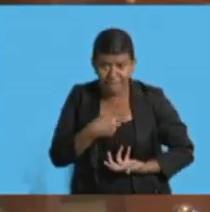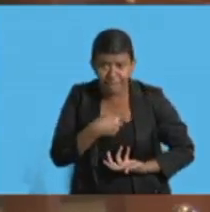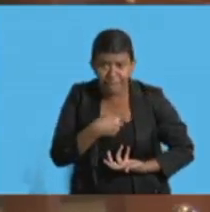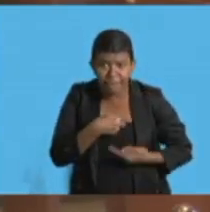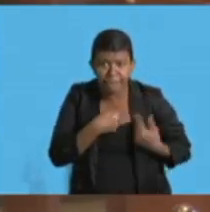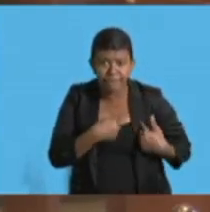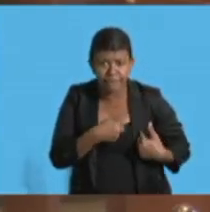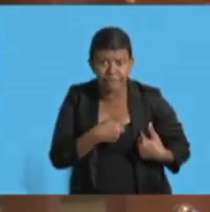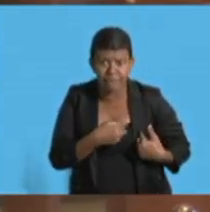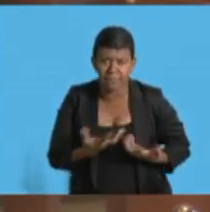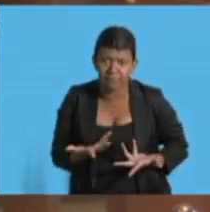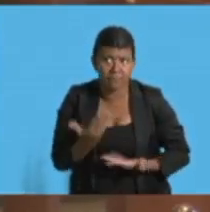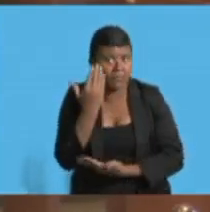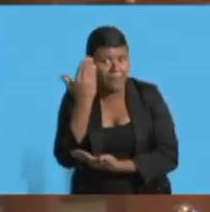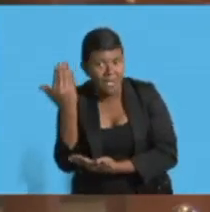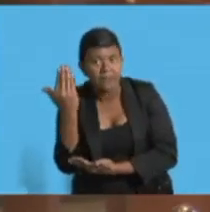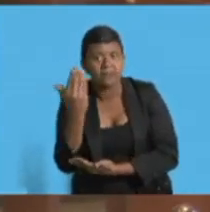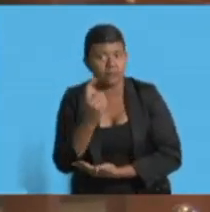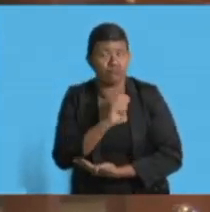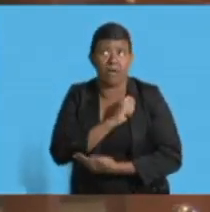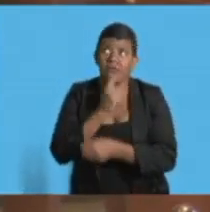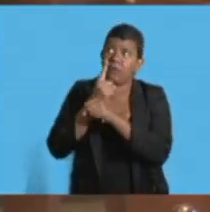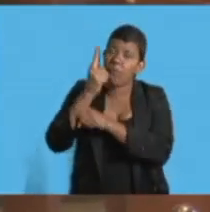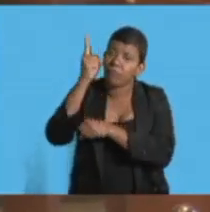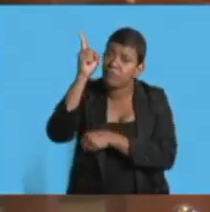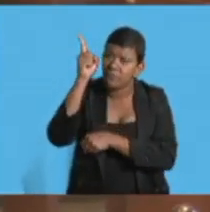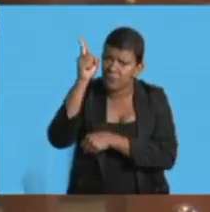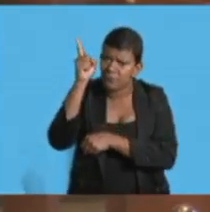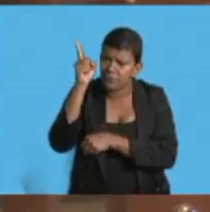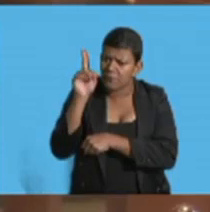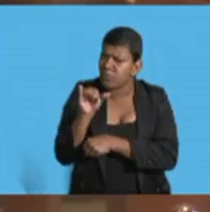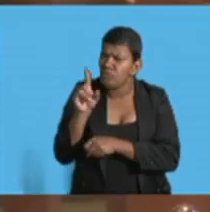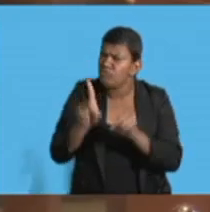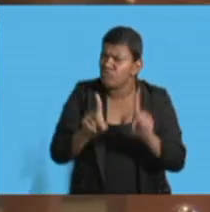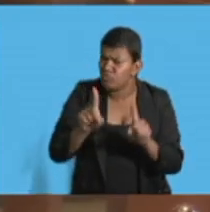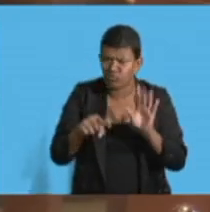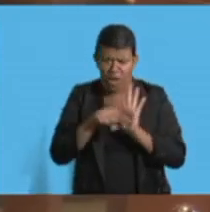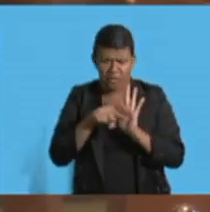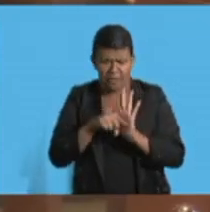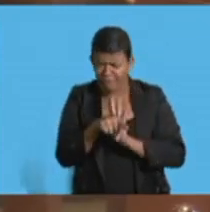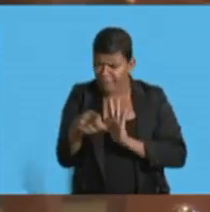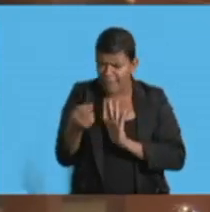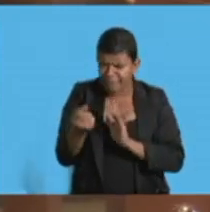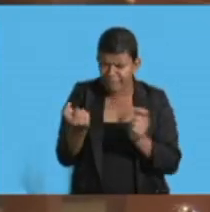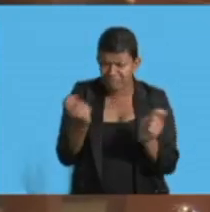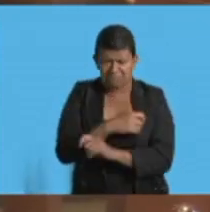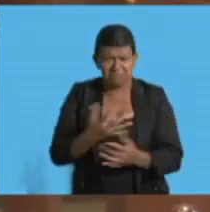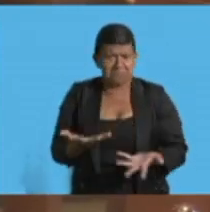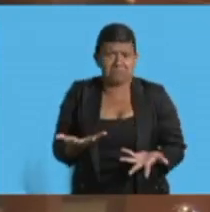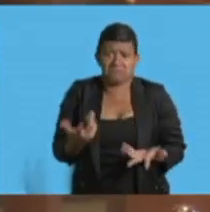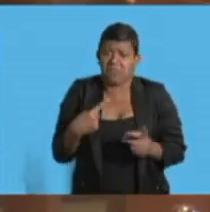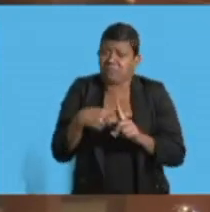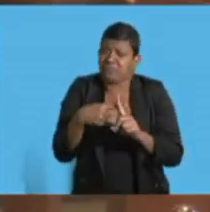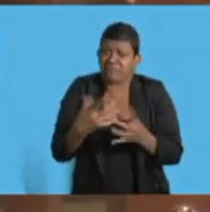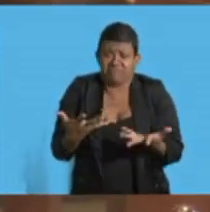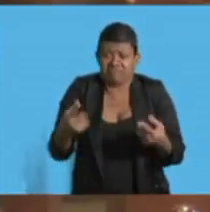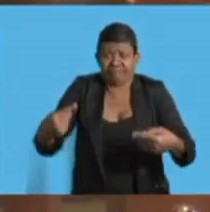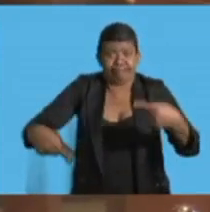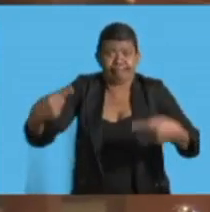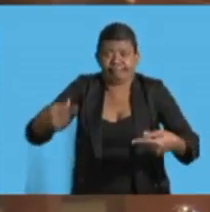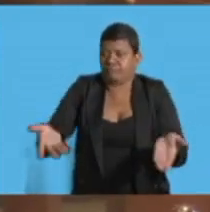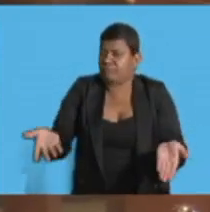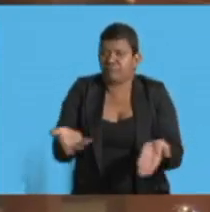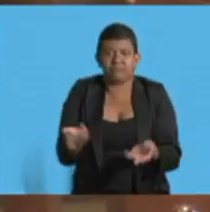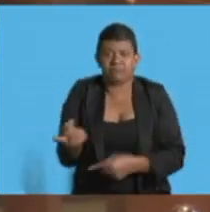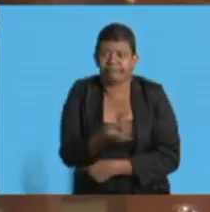around? Madam Speaker, they may say whatever they want to say. It will not change